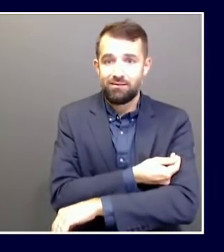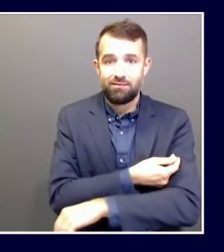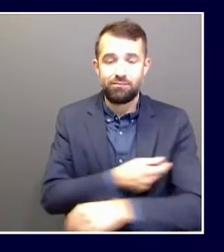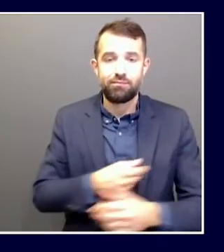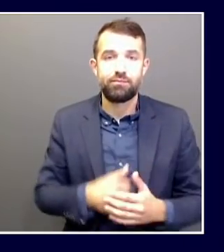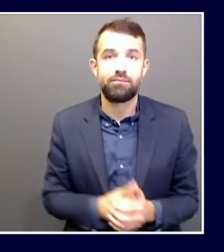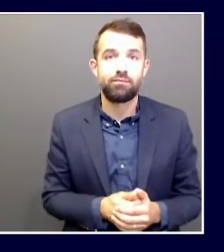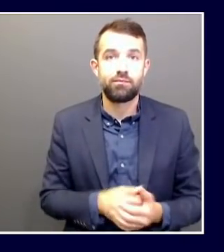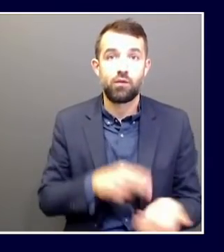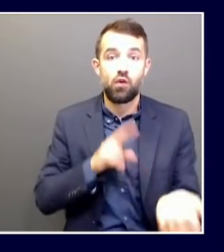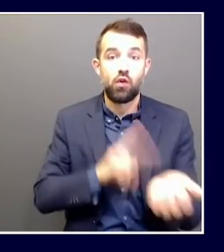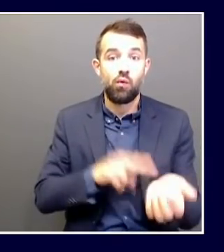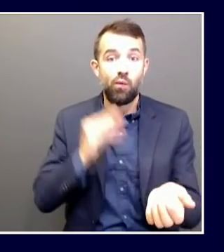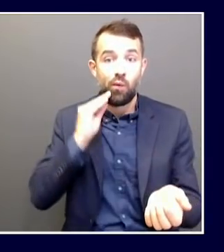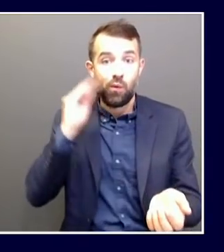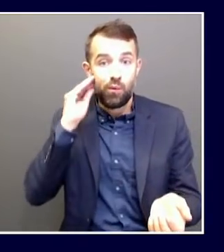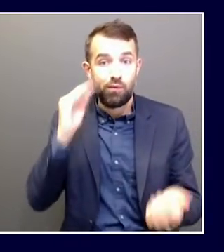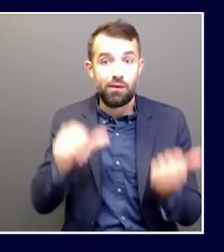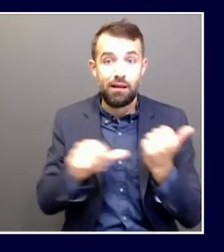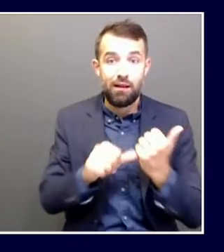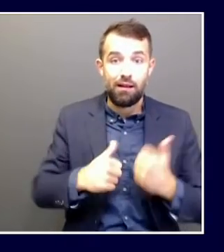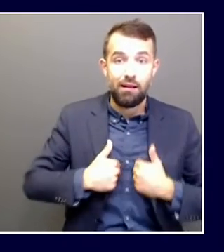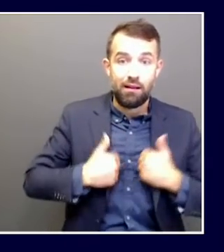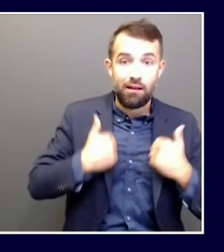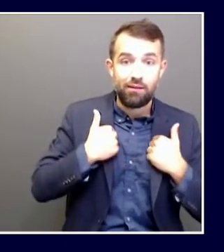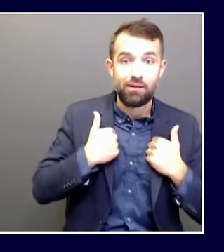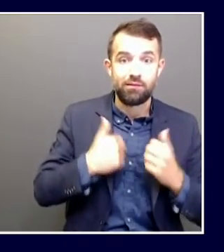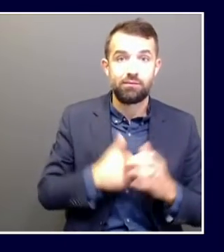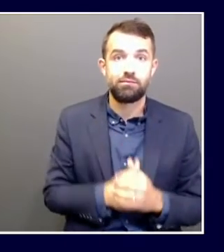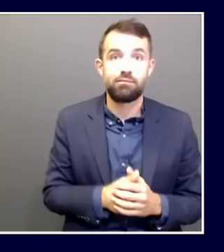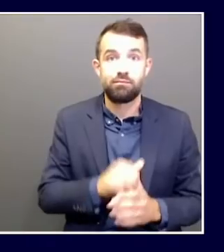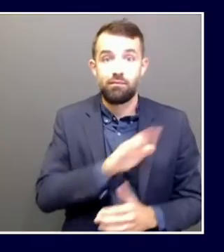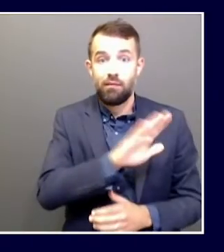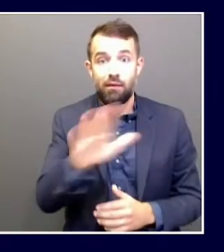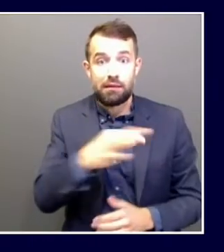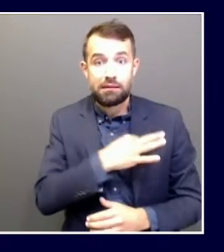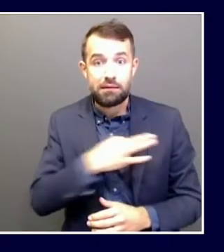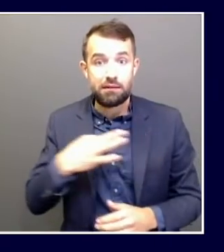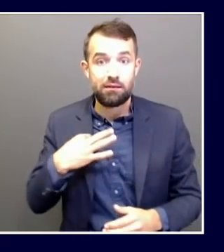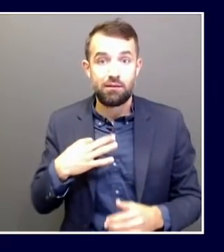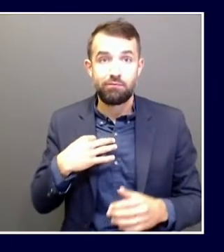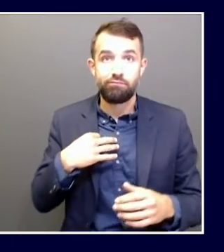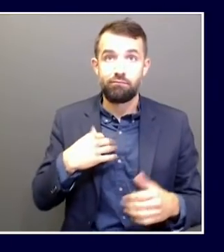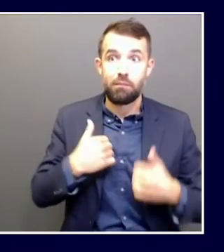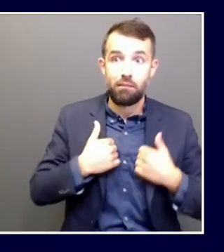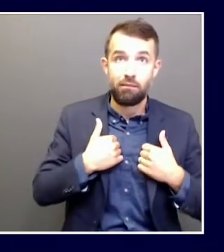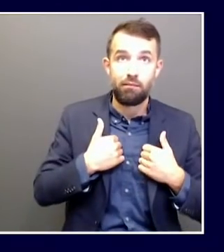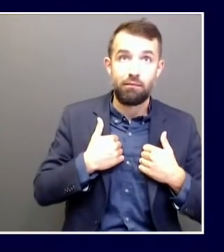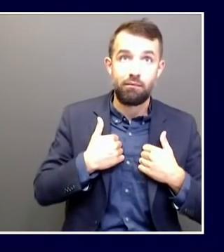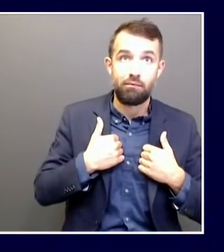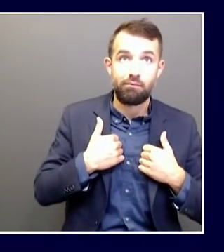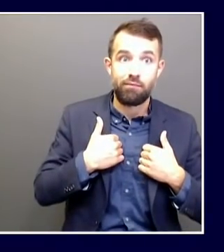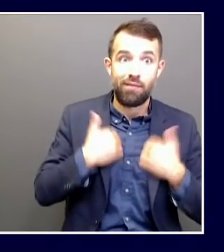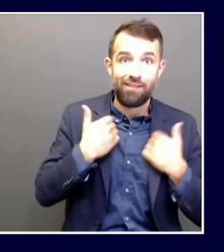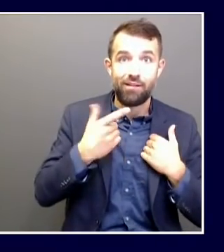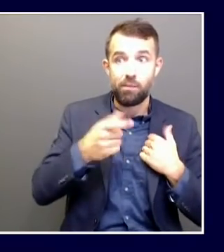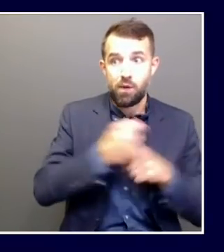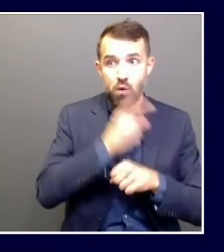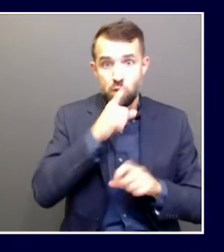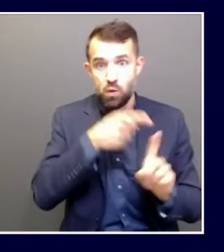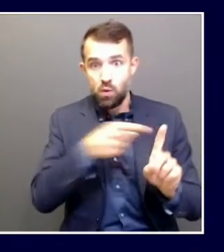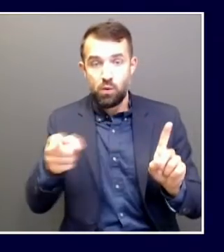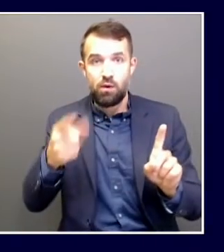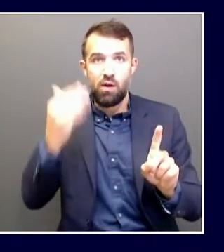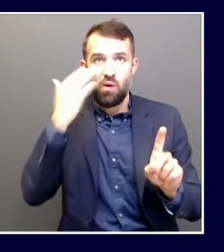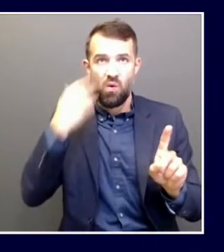homes, and their residents, to make sure that they were linked up with a provider who could come on site and give the booster to